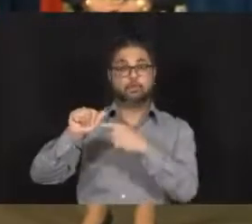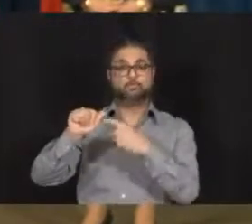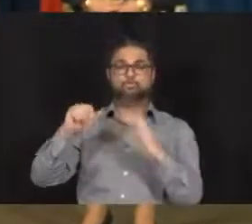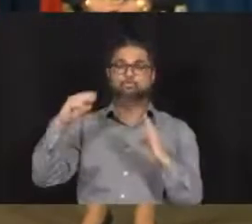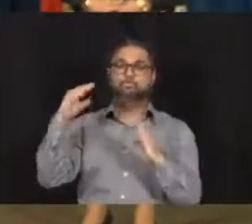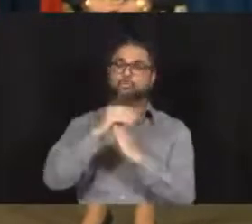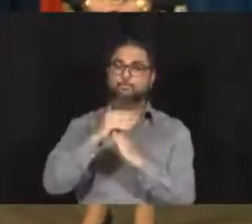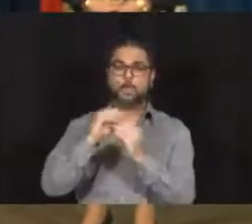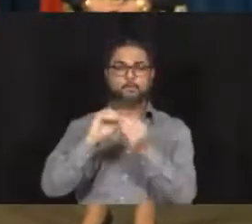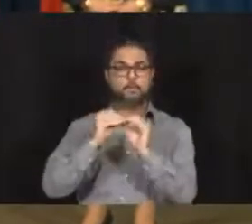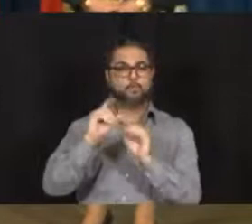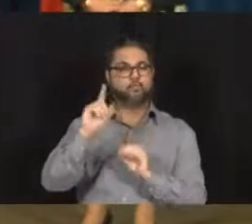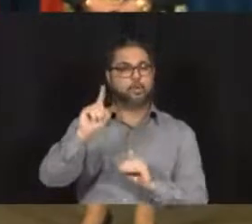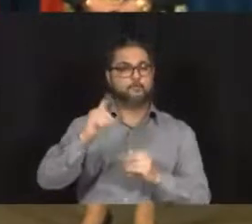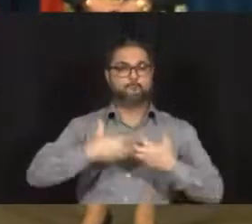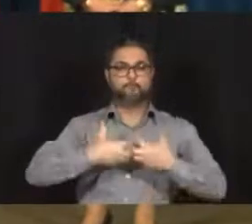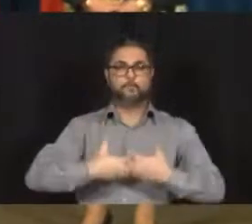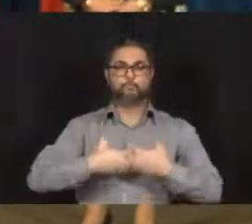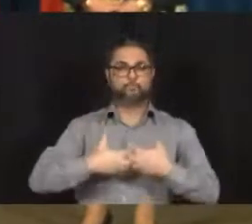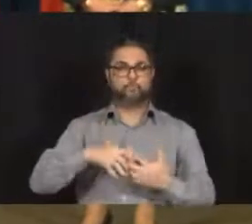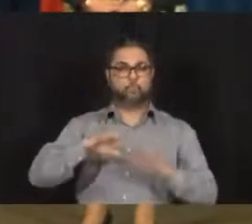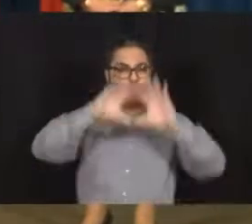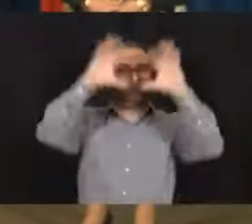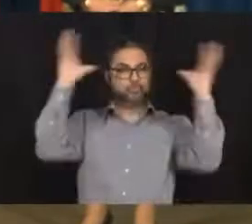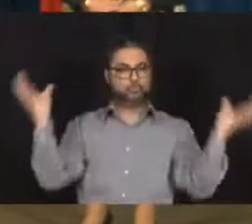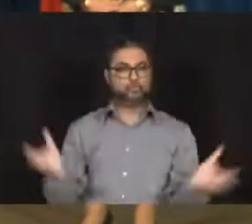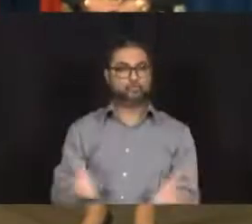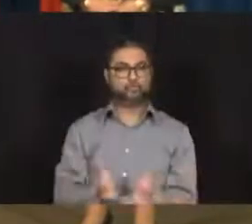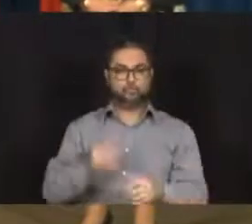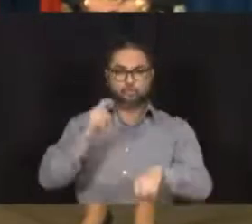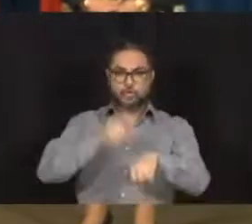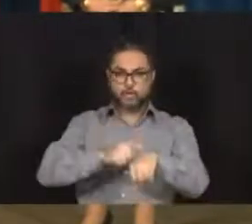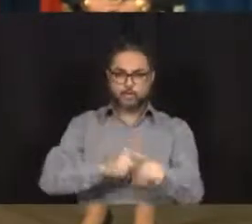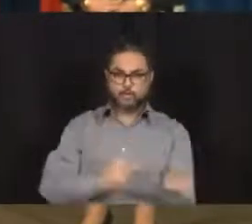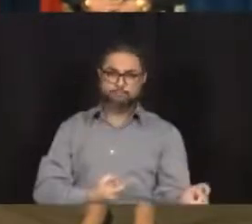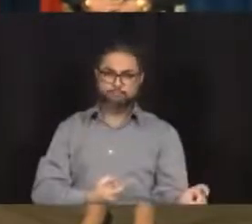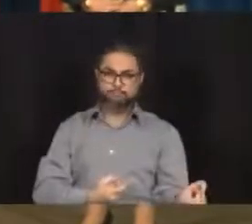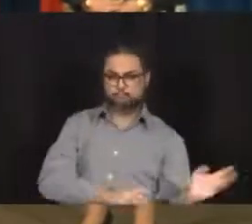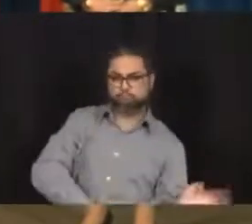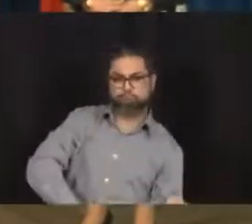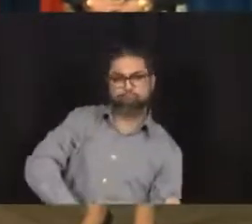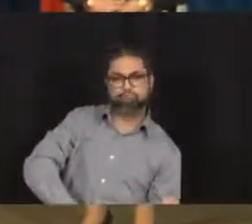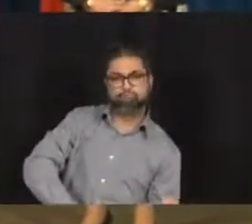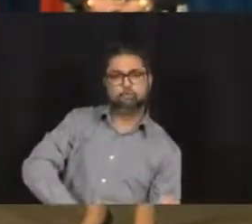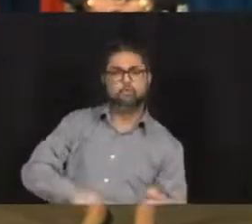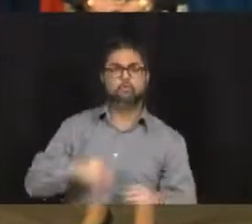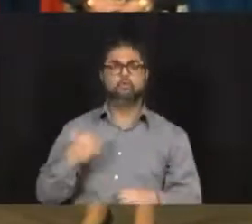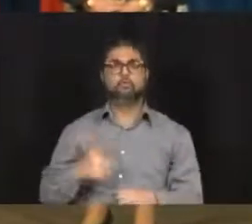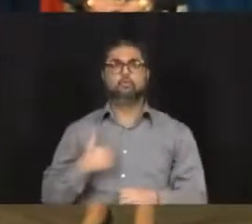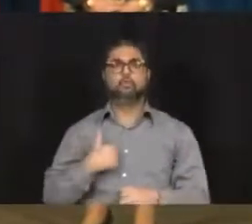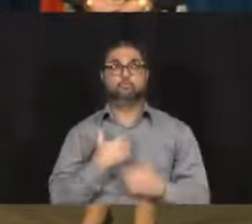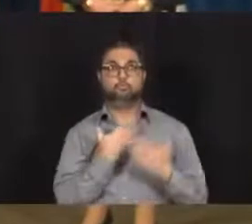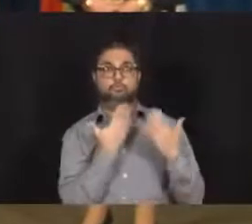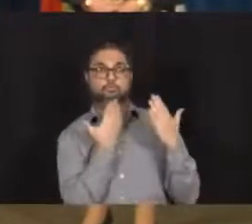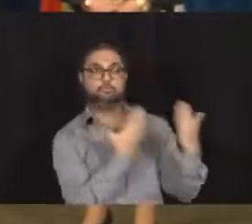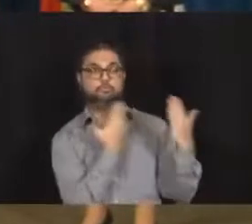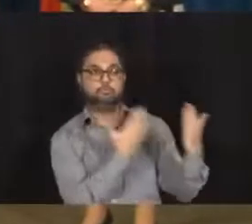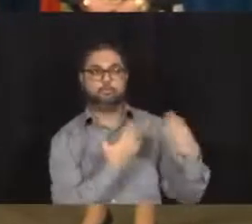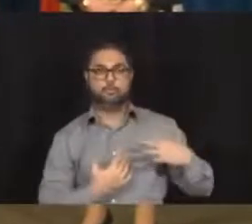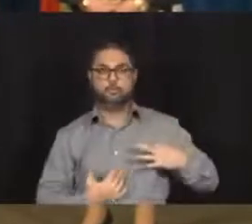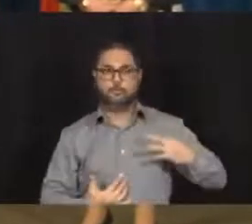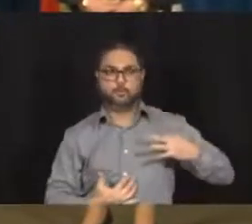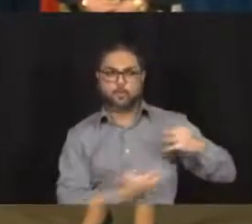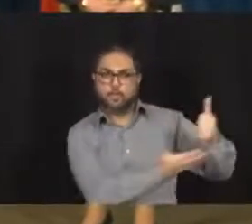in efficiencies, and we want to thank them for coming forward and bringing the continuous improvement